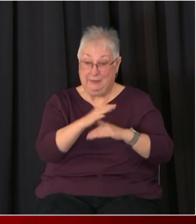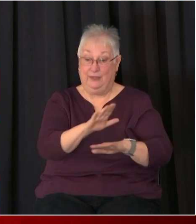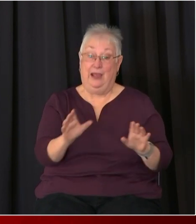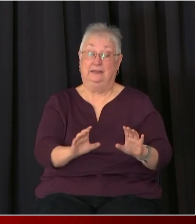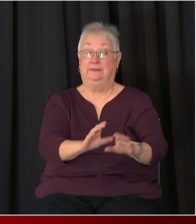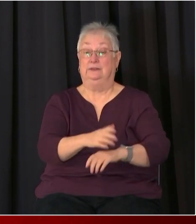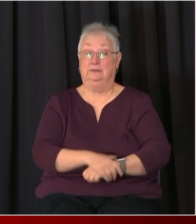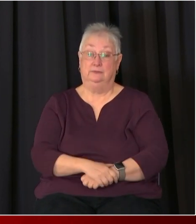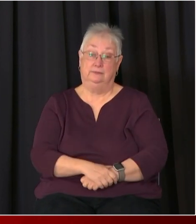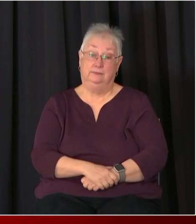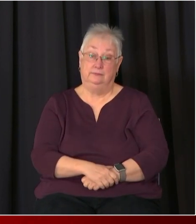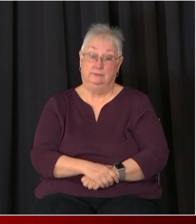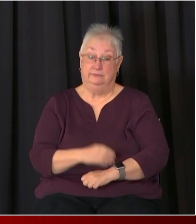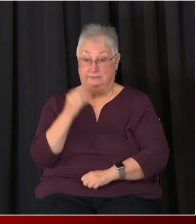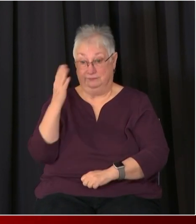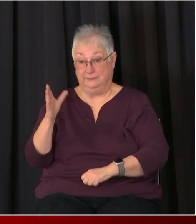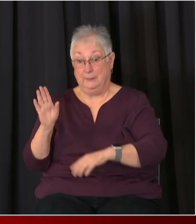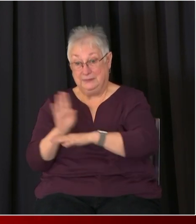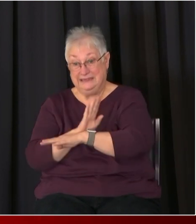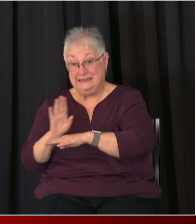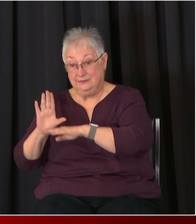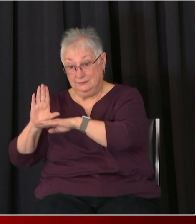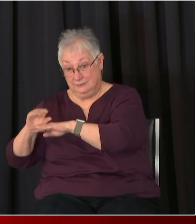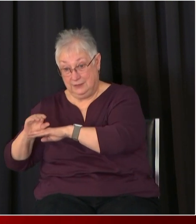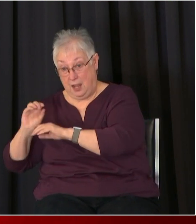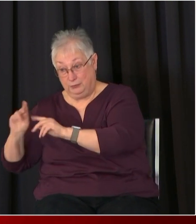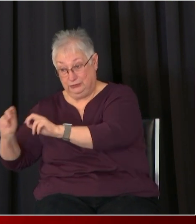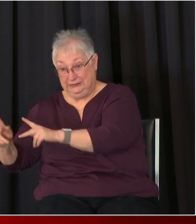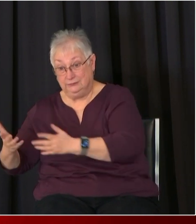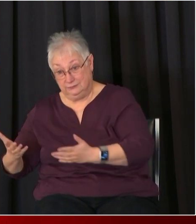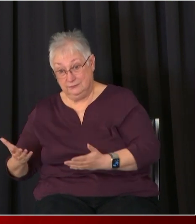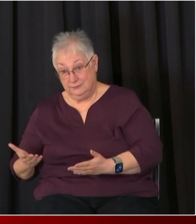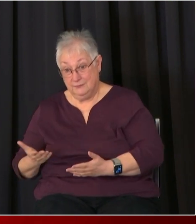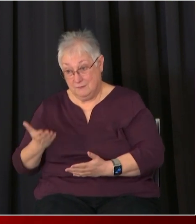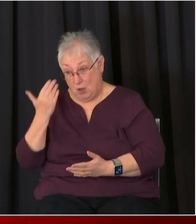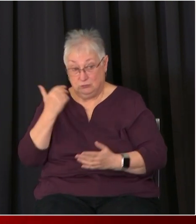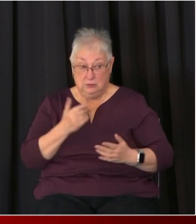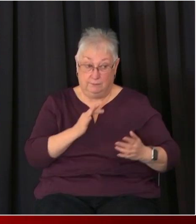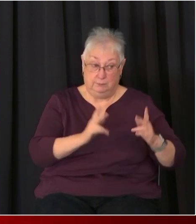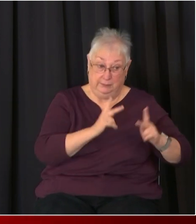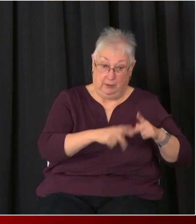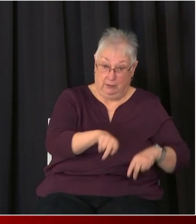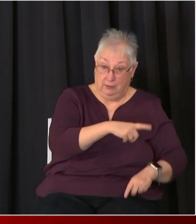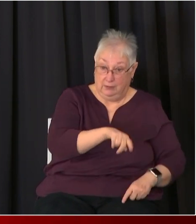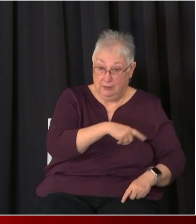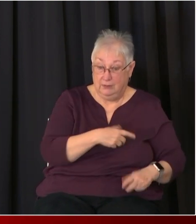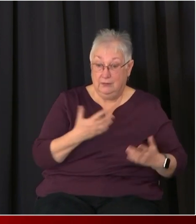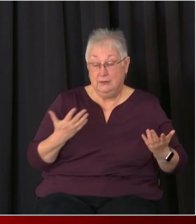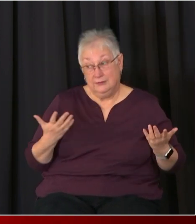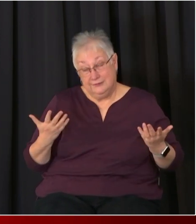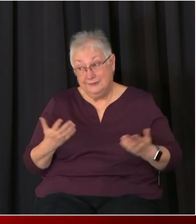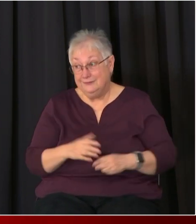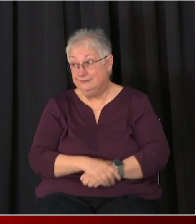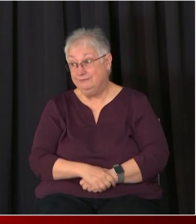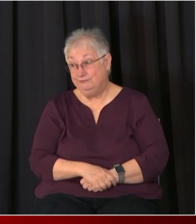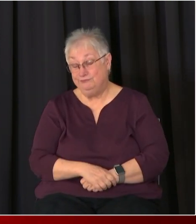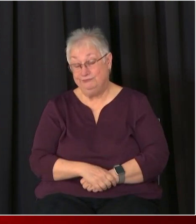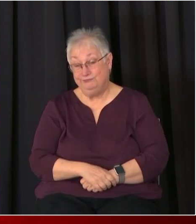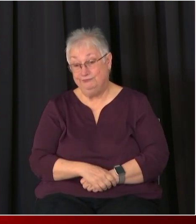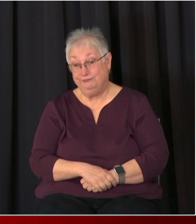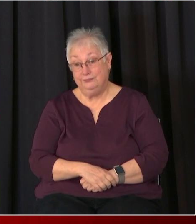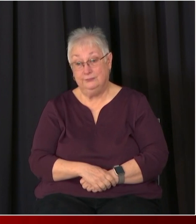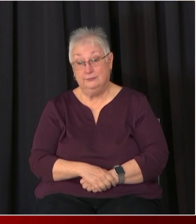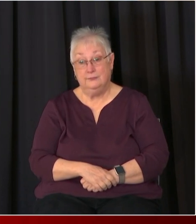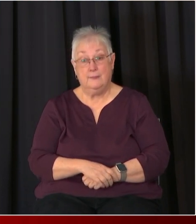telling businesses to limit opportunities for residents in some activities. Yes. Dr.